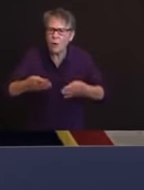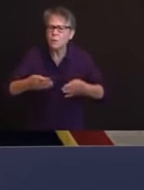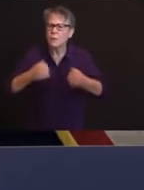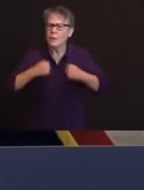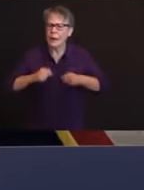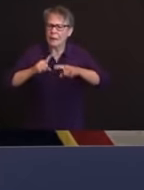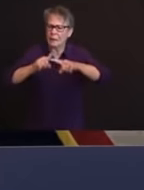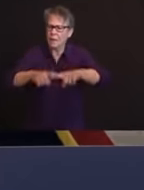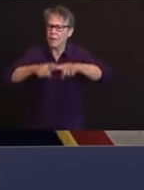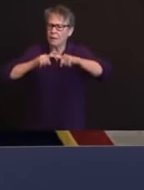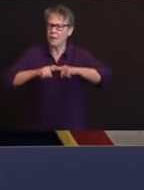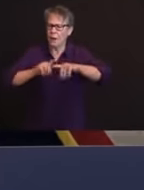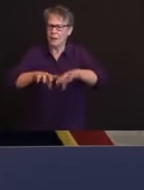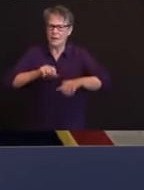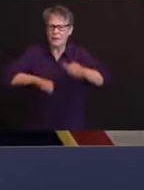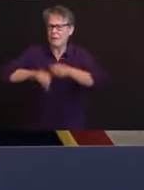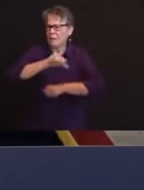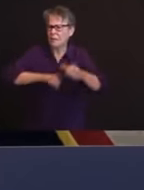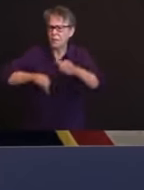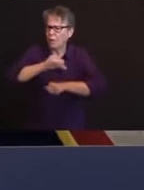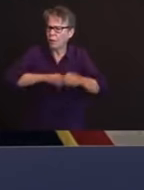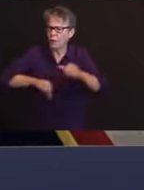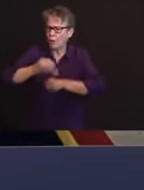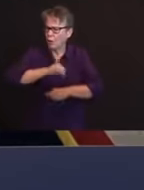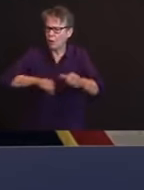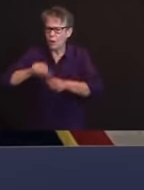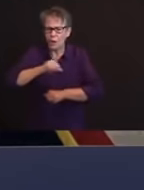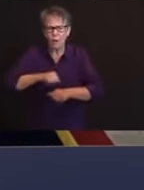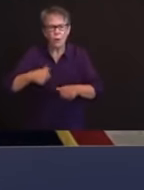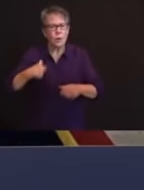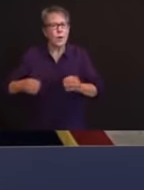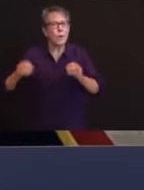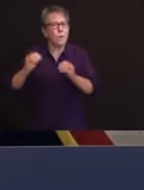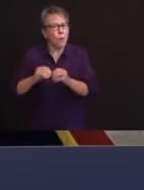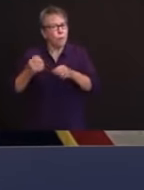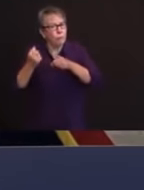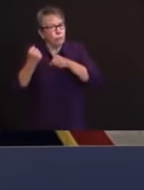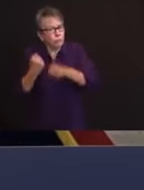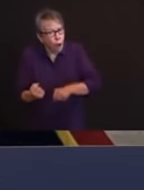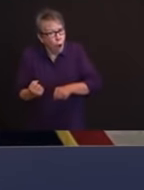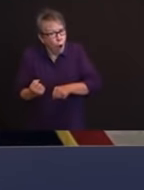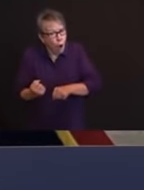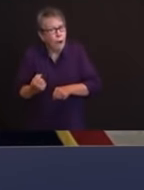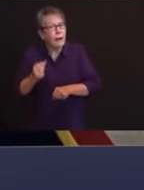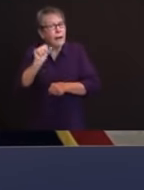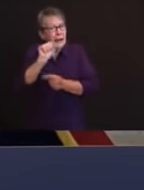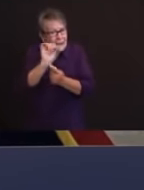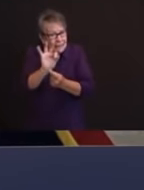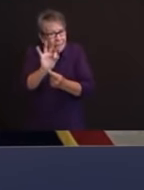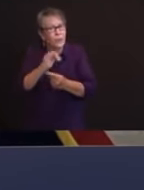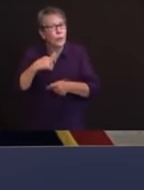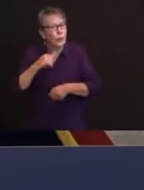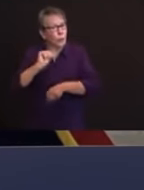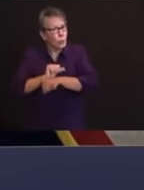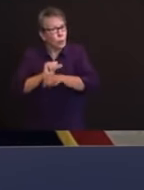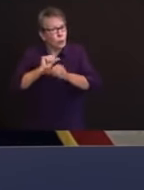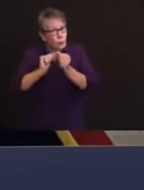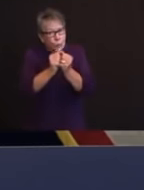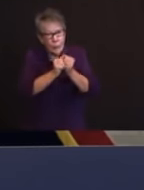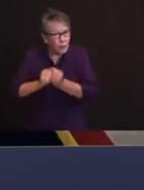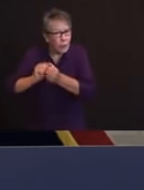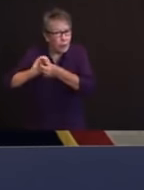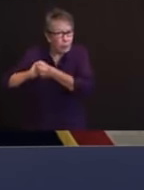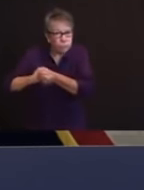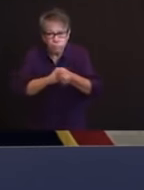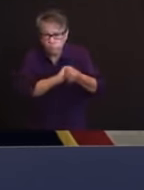stand and work together. Here in New Jersey, cases, as the governor has said, are on the rise. This past